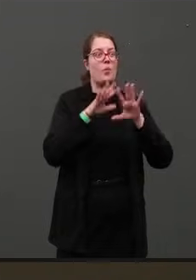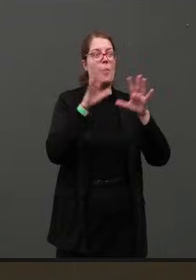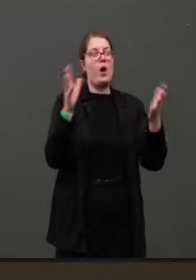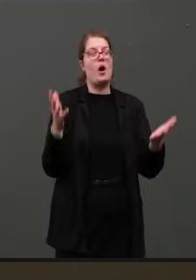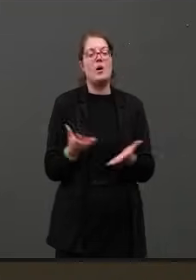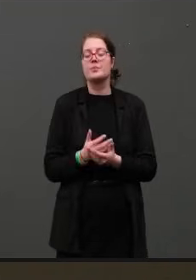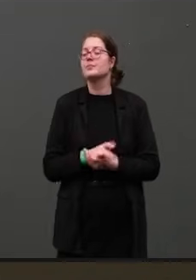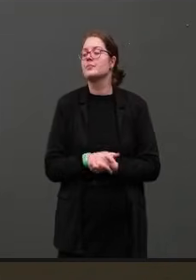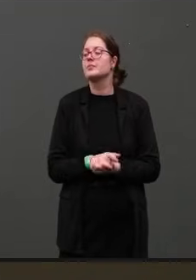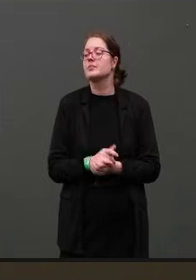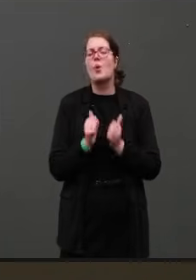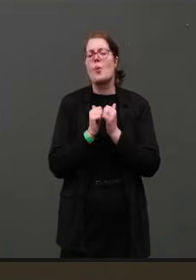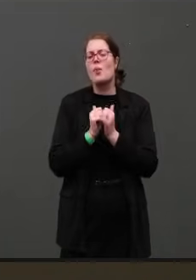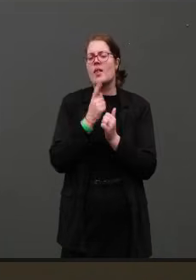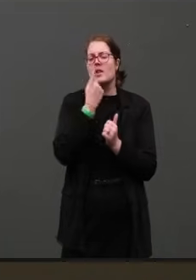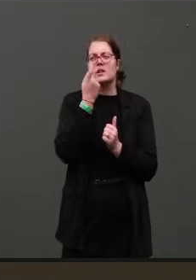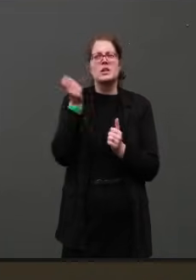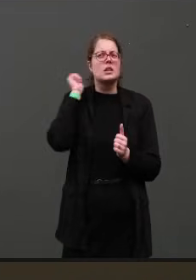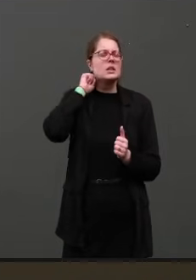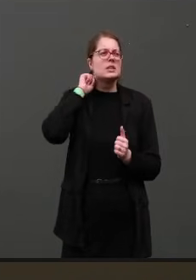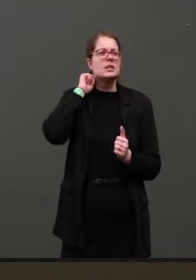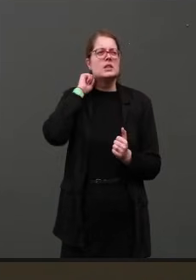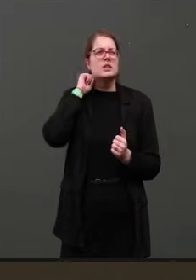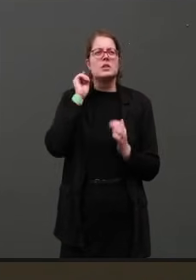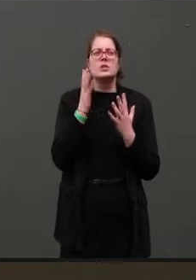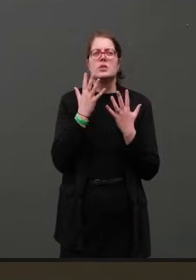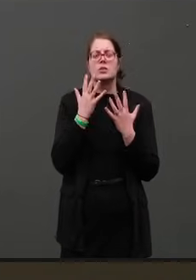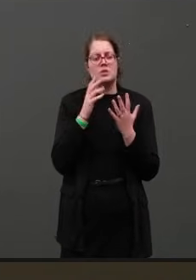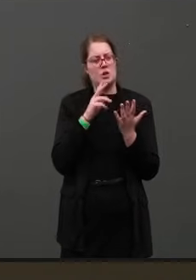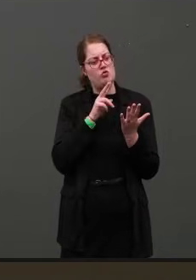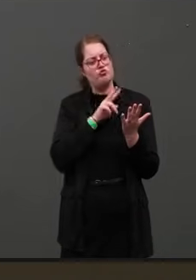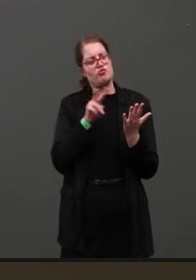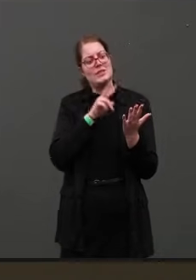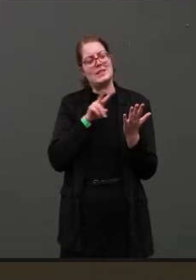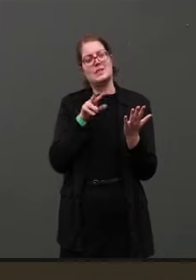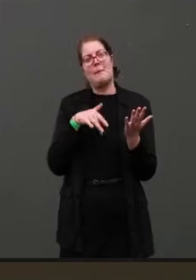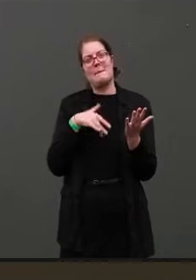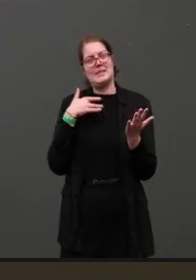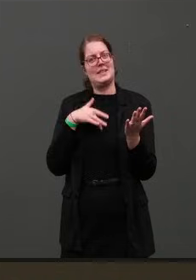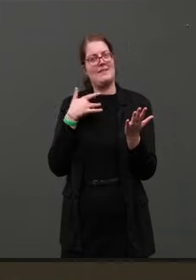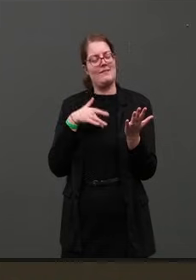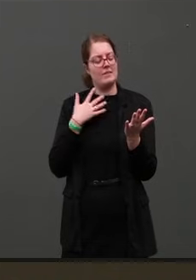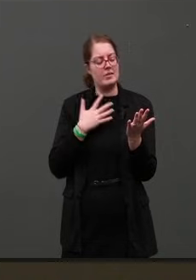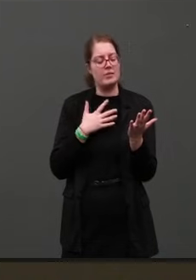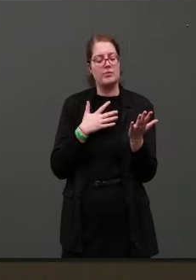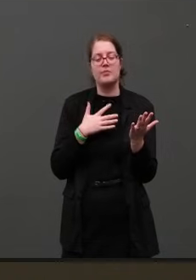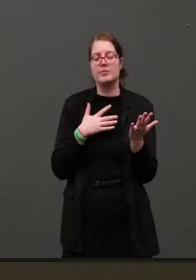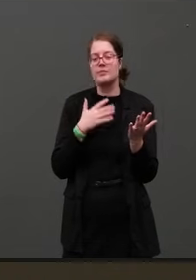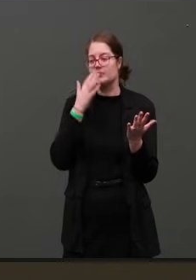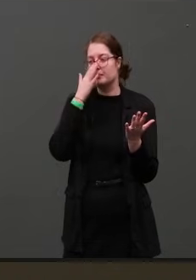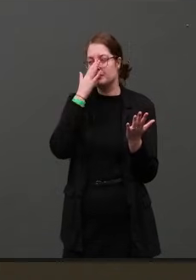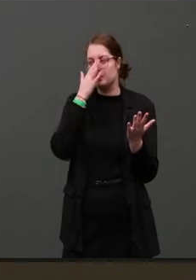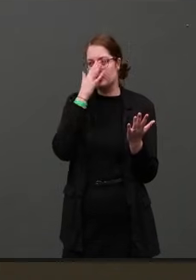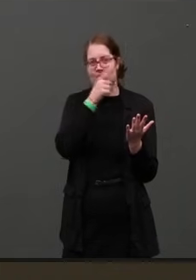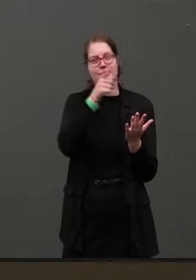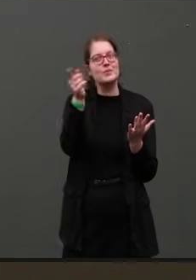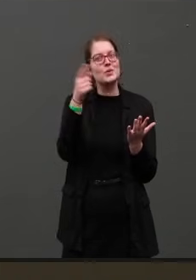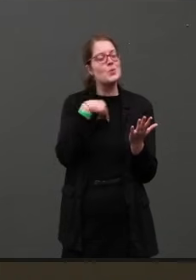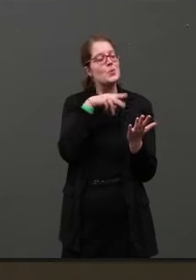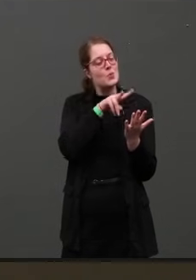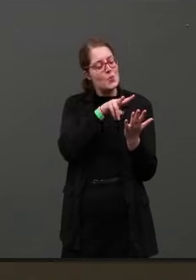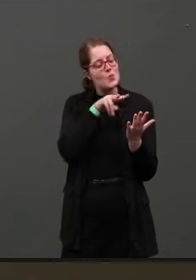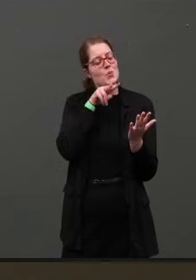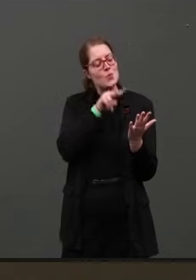in mind when we think about how audiences perceive our stories. Think about how you perceive stories. We are always looking for